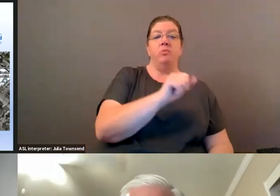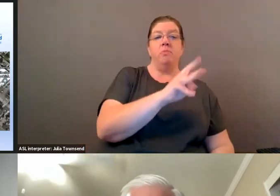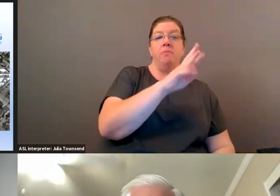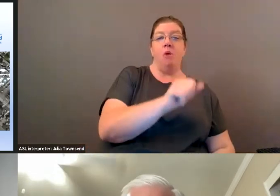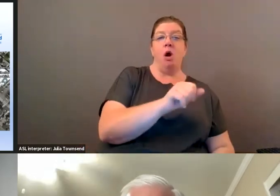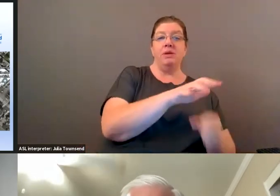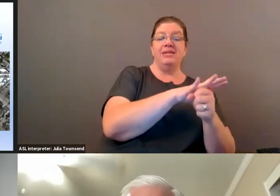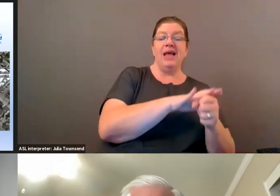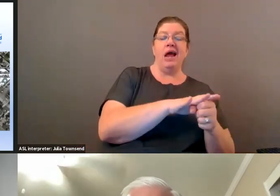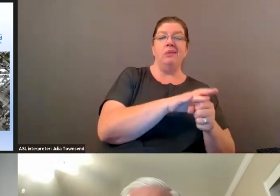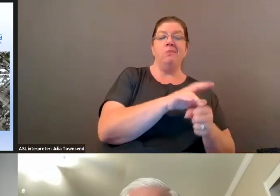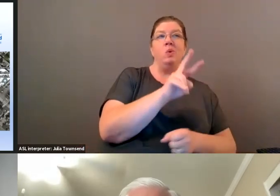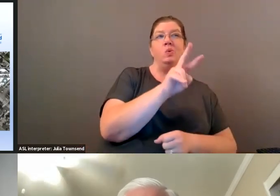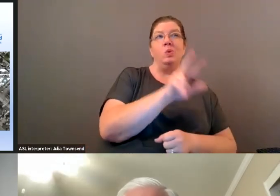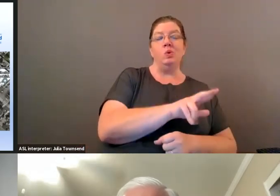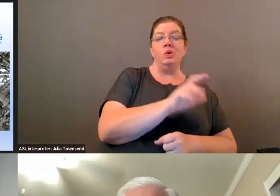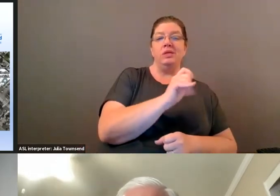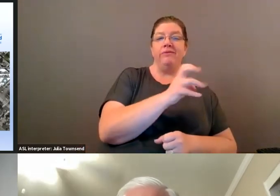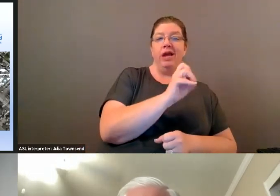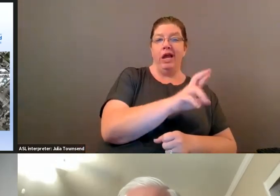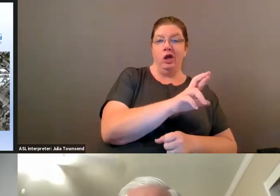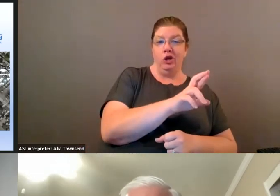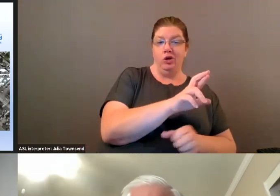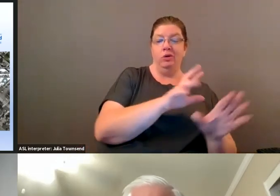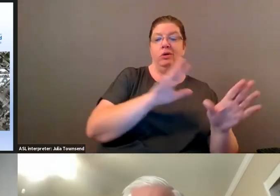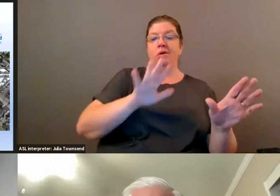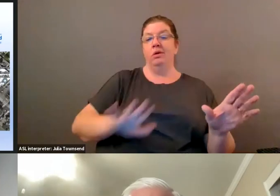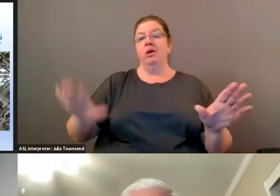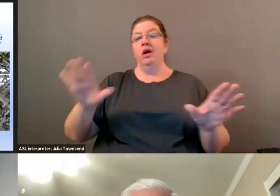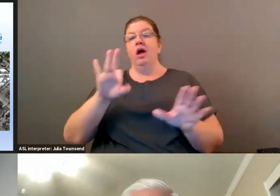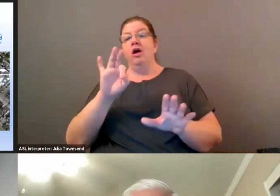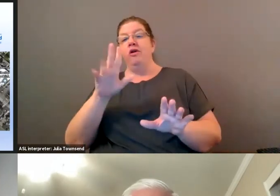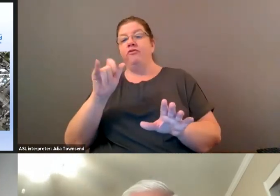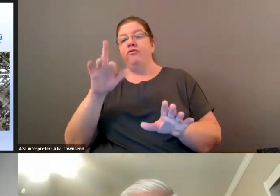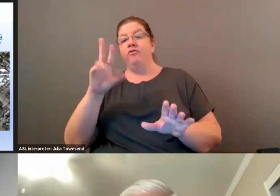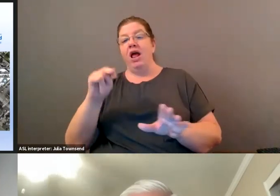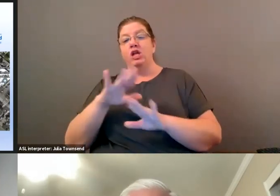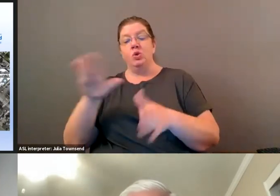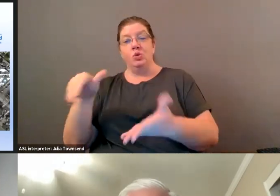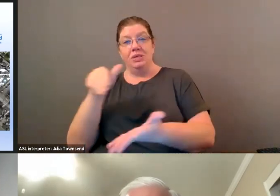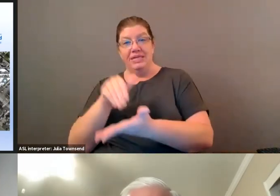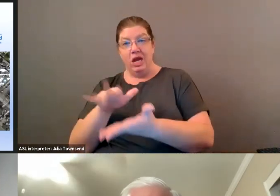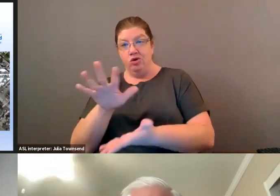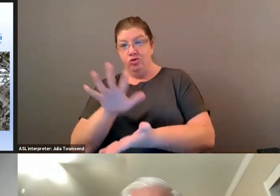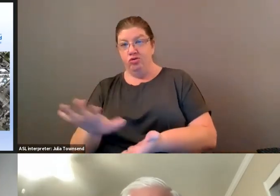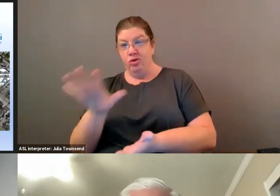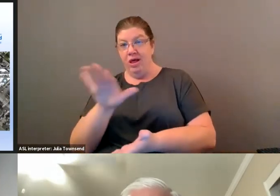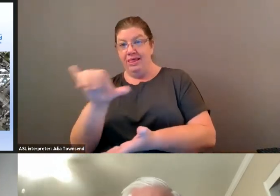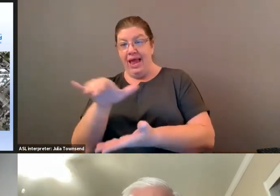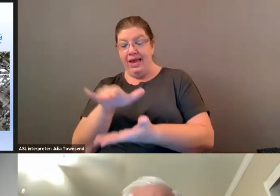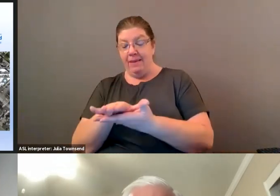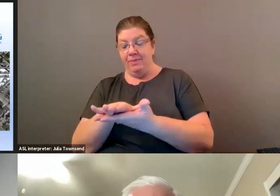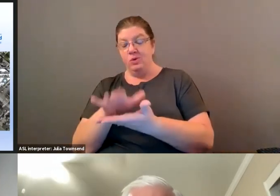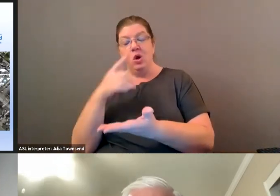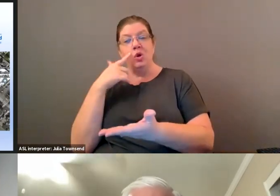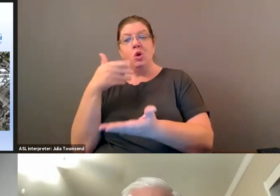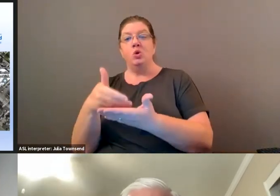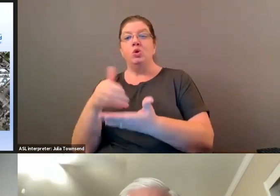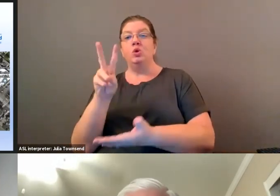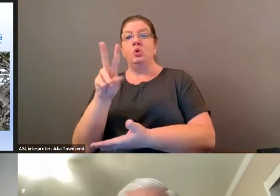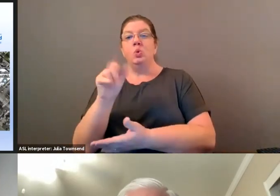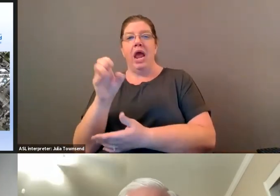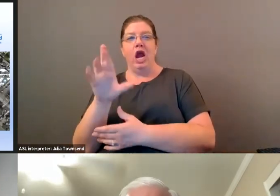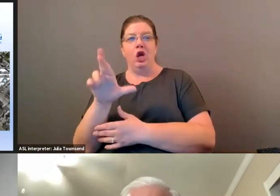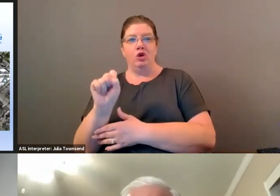about 2/3 of an acre, and the area that the Franklin Children's Center inhabits on that campus is closer to 2 acres.